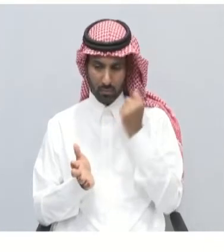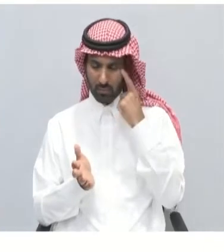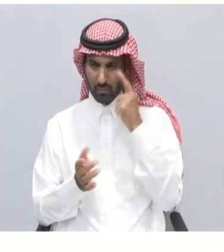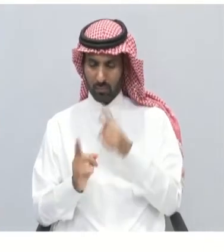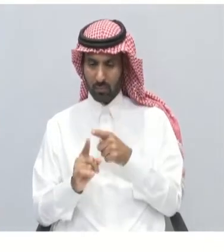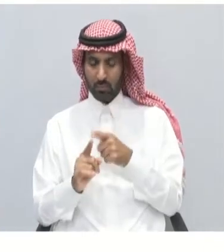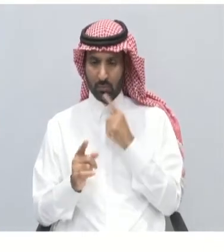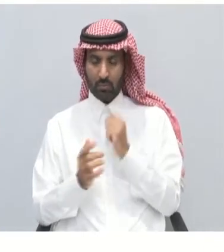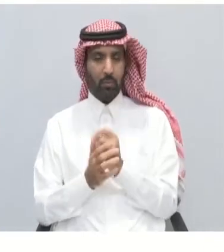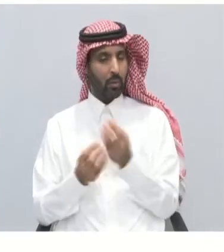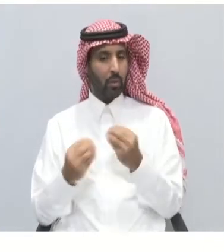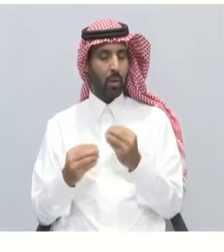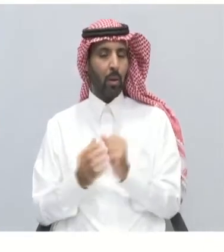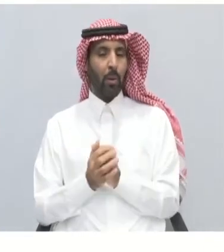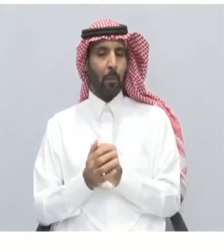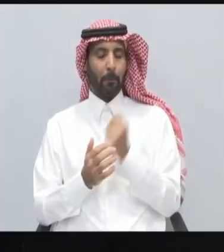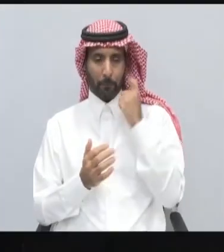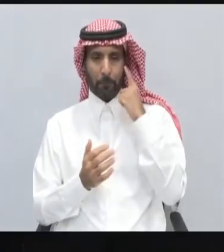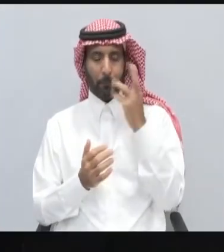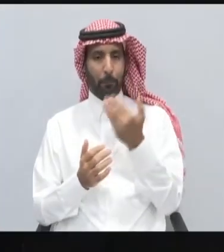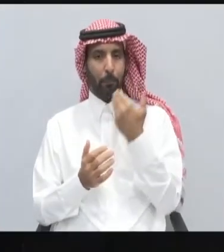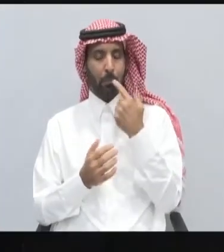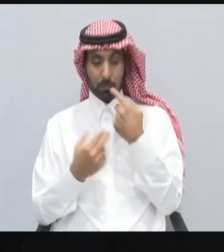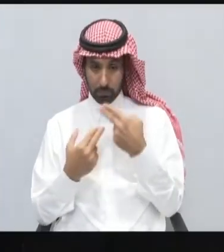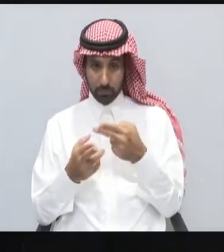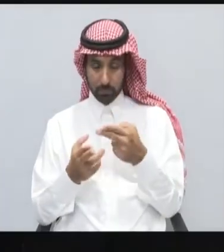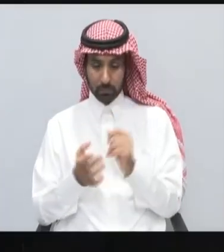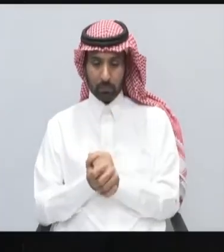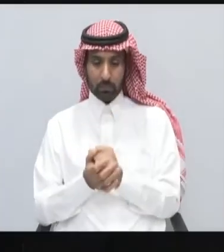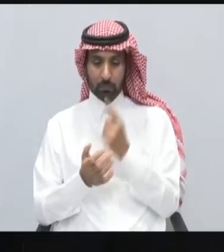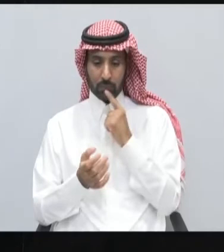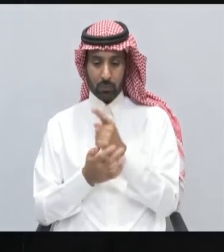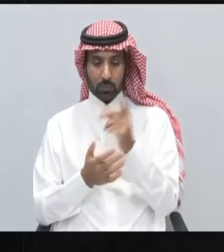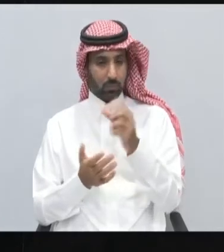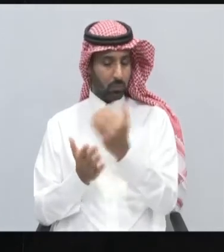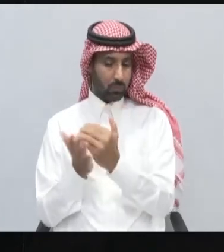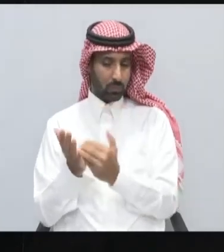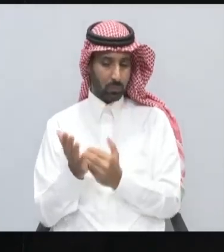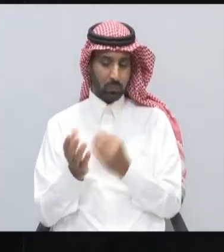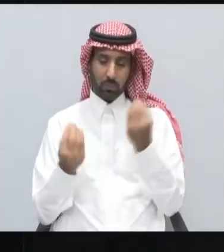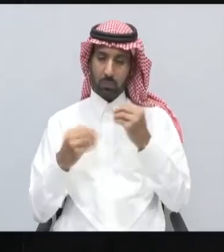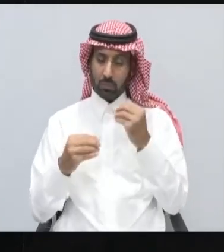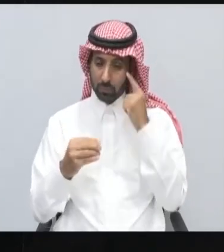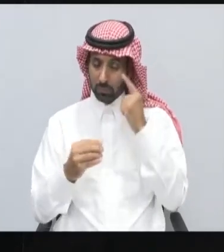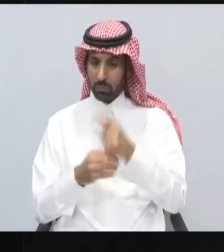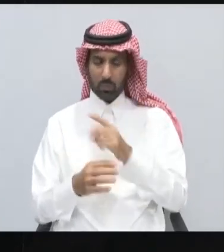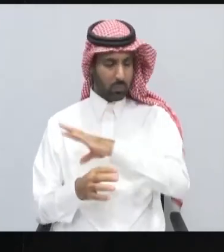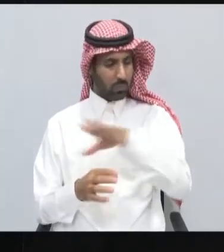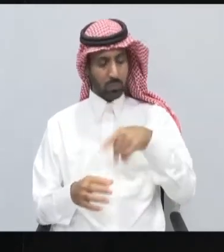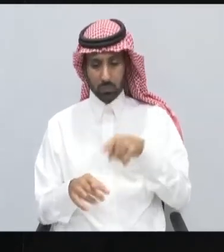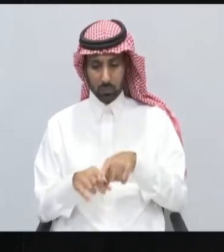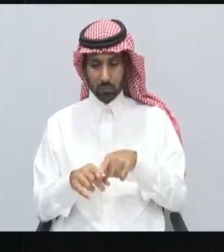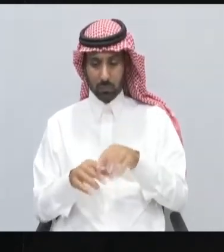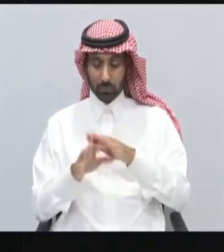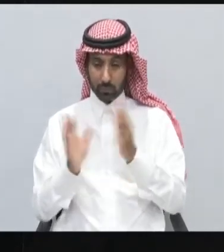complaint in your class? So when you think you agree to some points, what is the most common complaints you